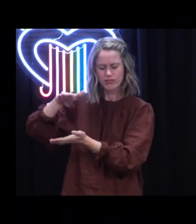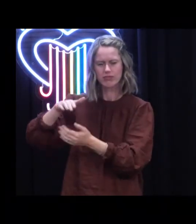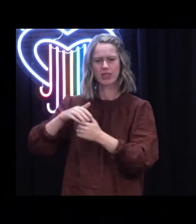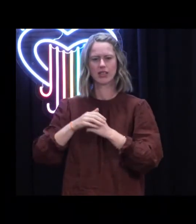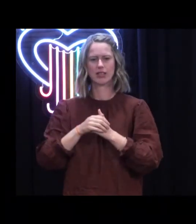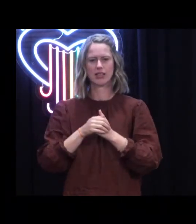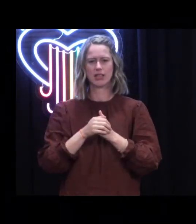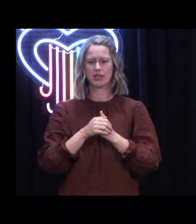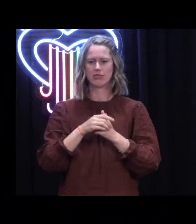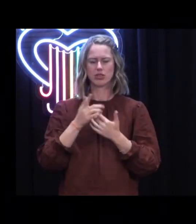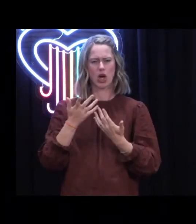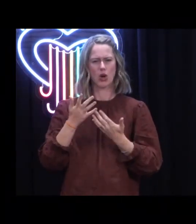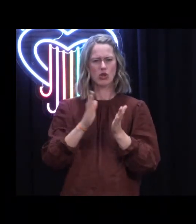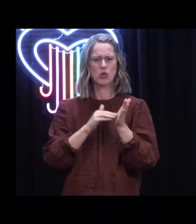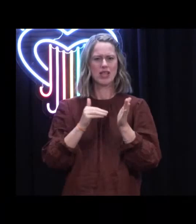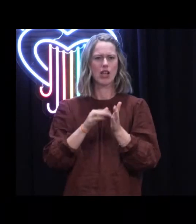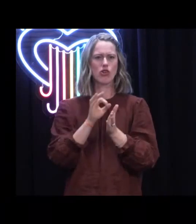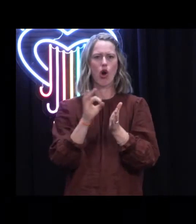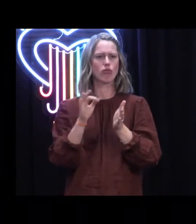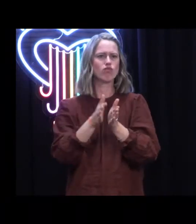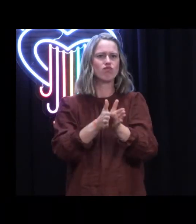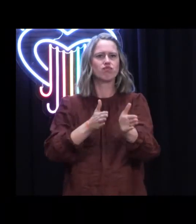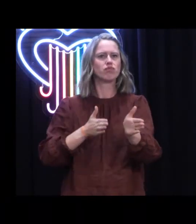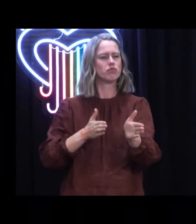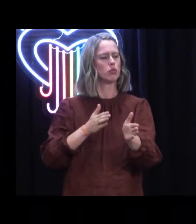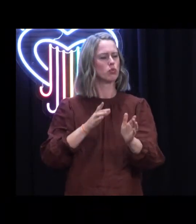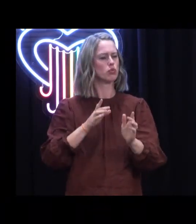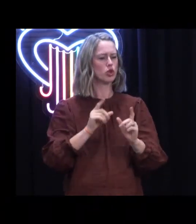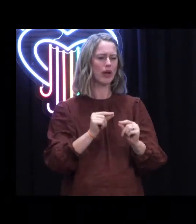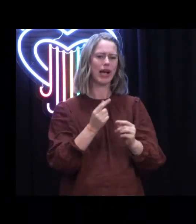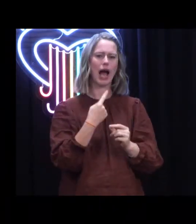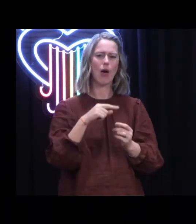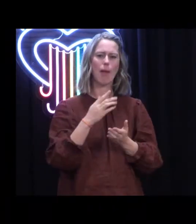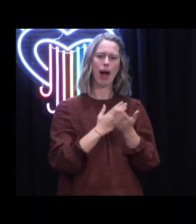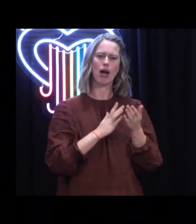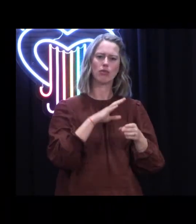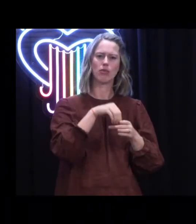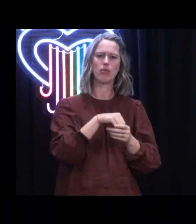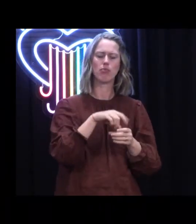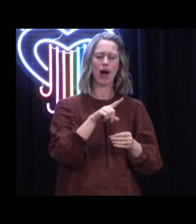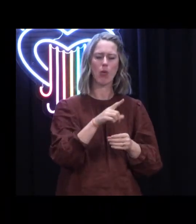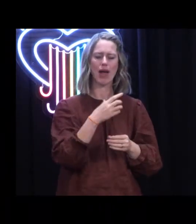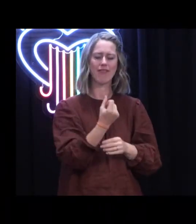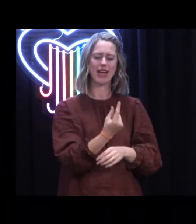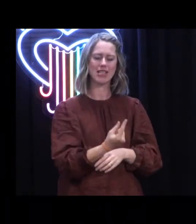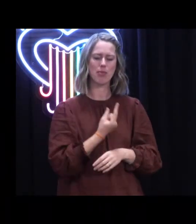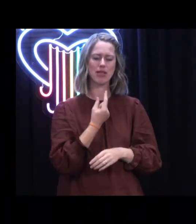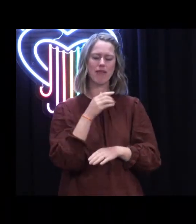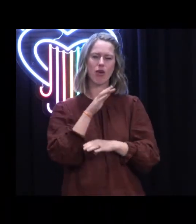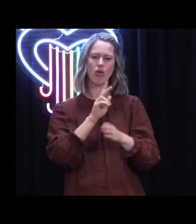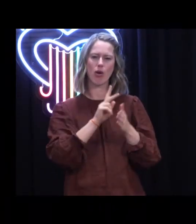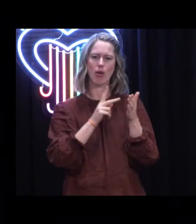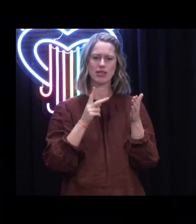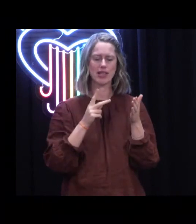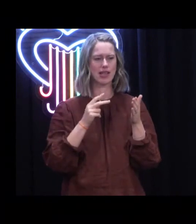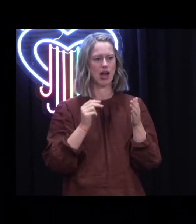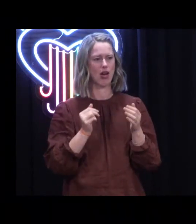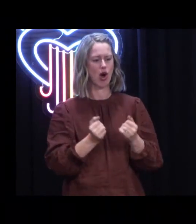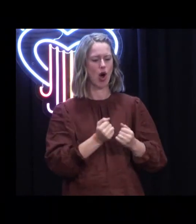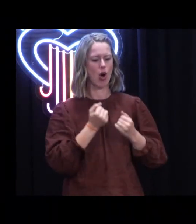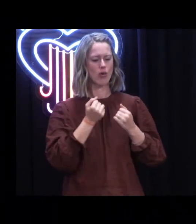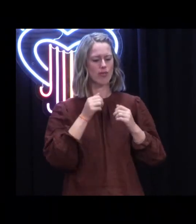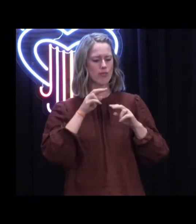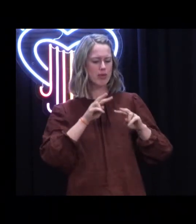sentiment that in any way New Zealand is doing anything other than its bit. But we have an independent foreign policy. We'll take our own view on foreign